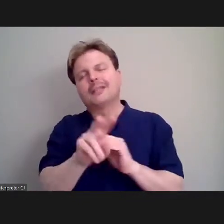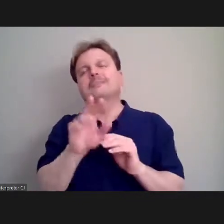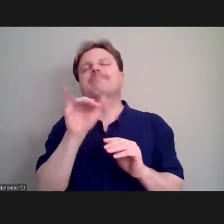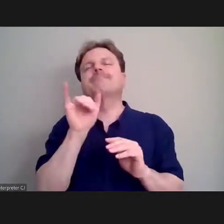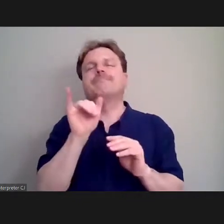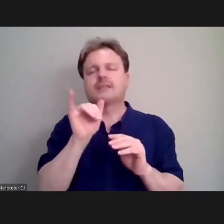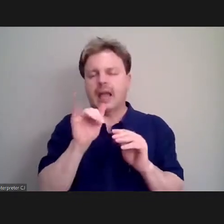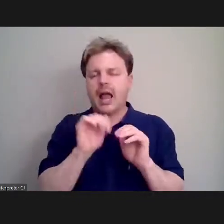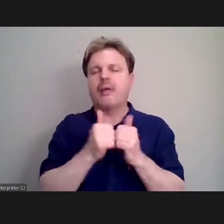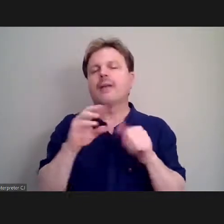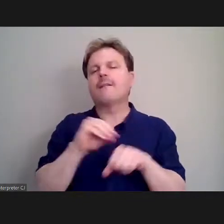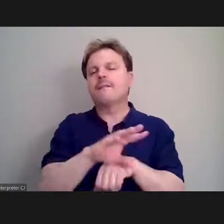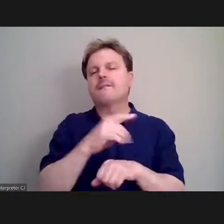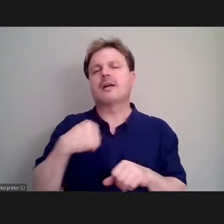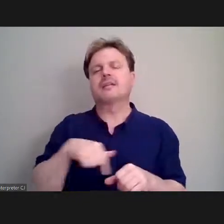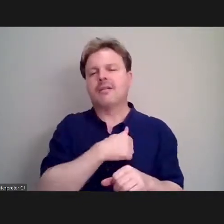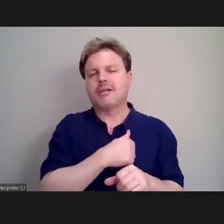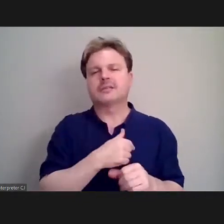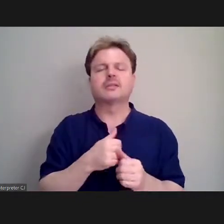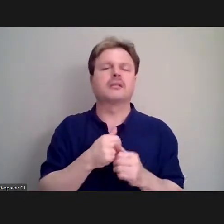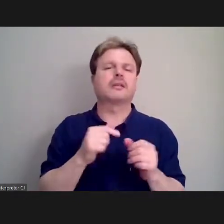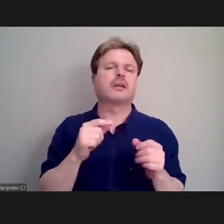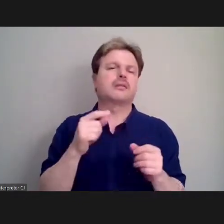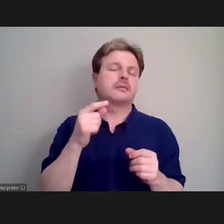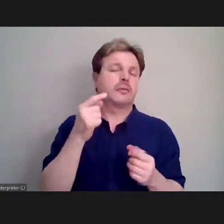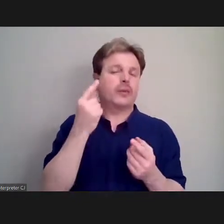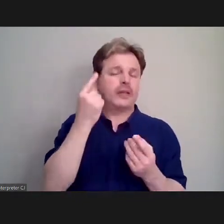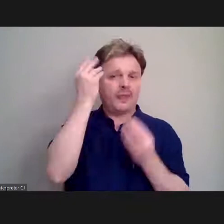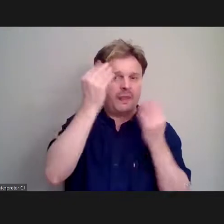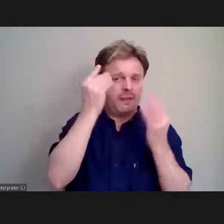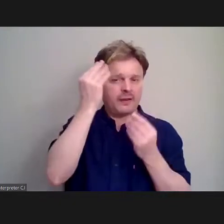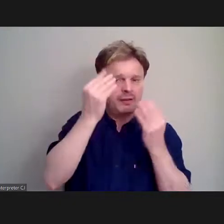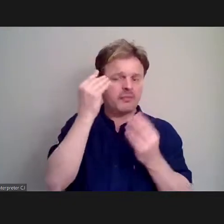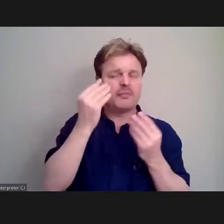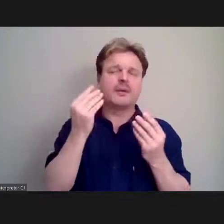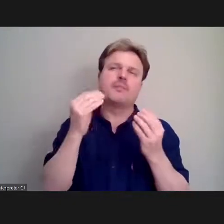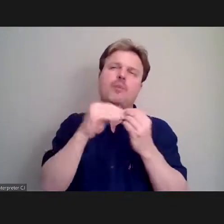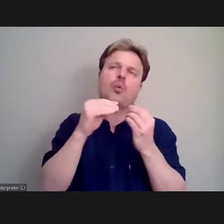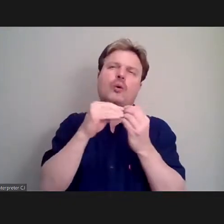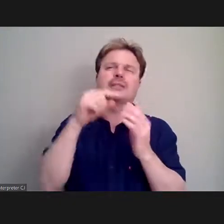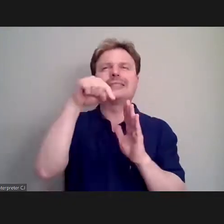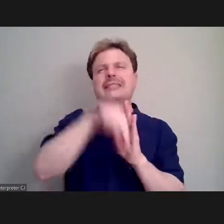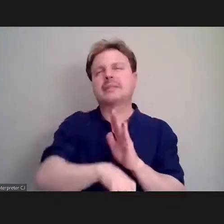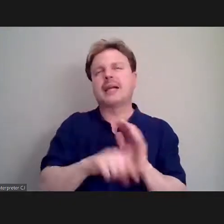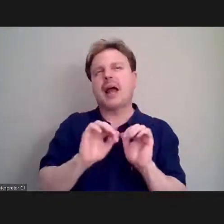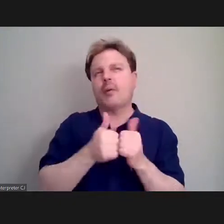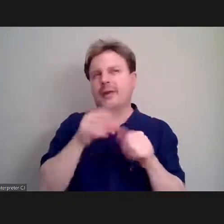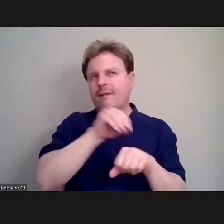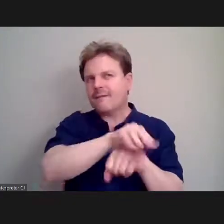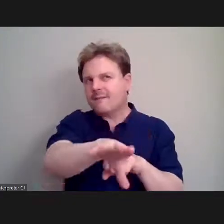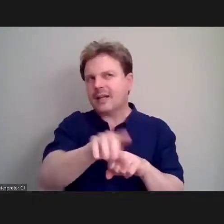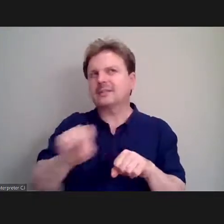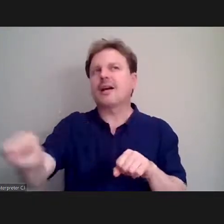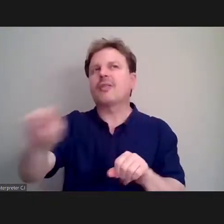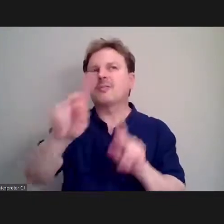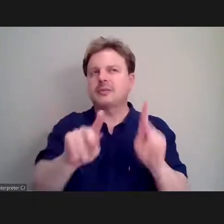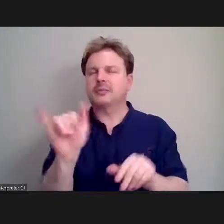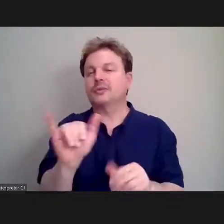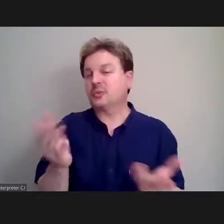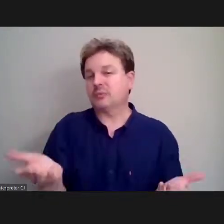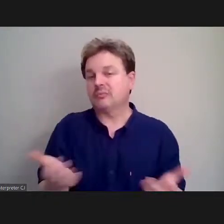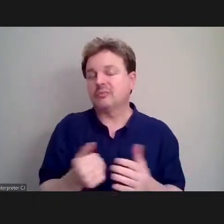and therefore we can think a little bit more about how it affects others as well.